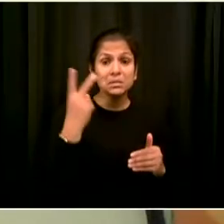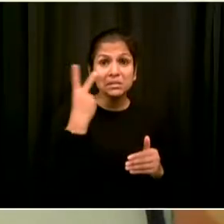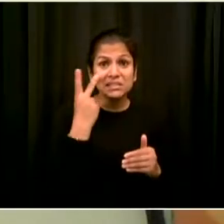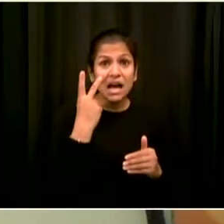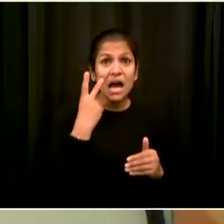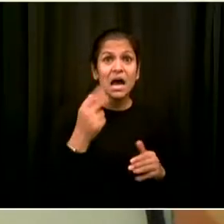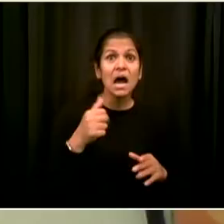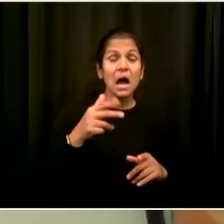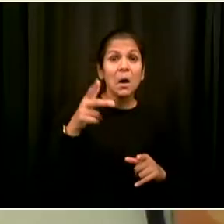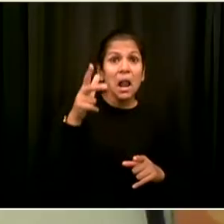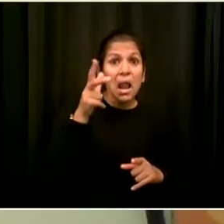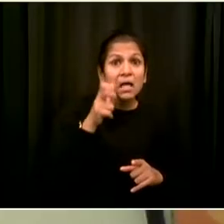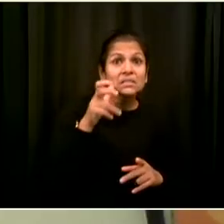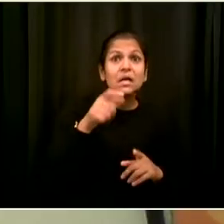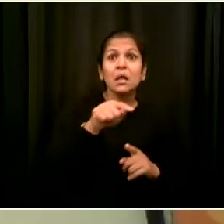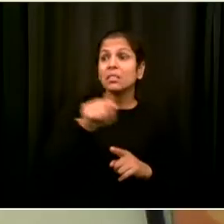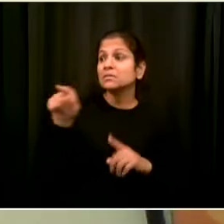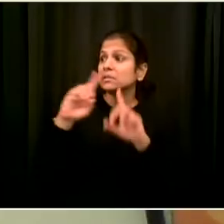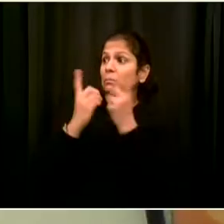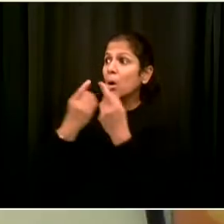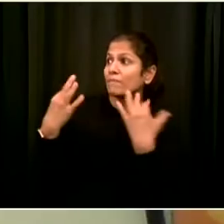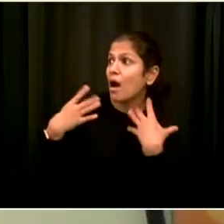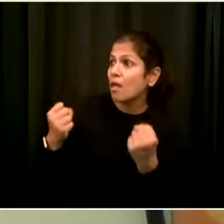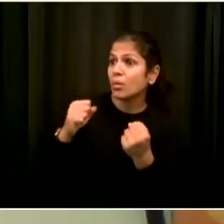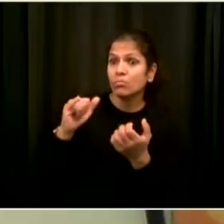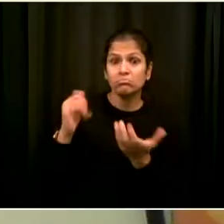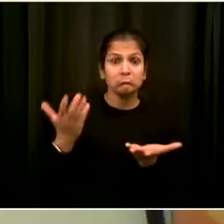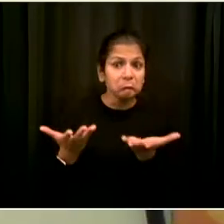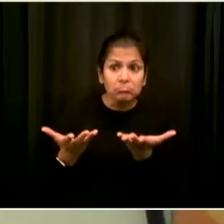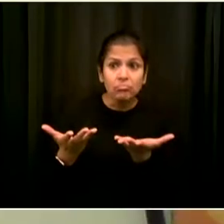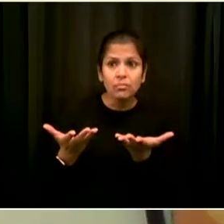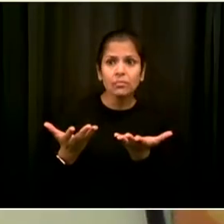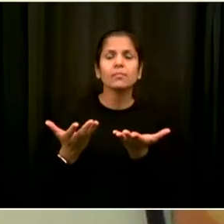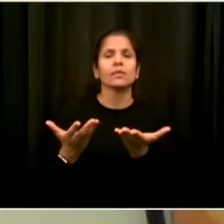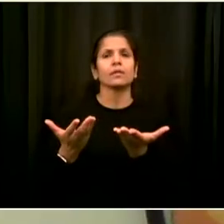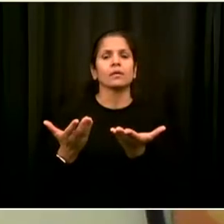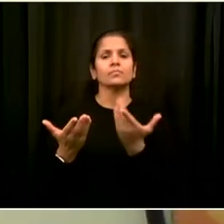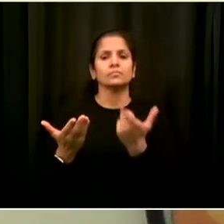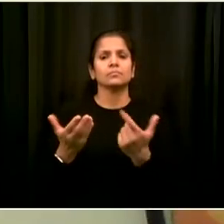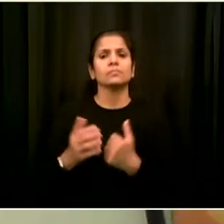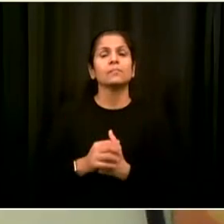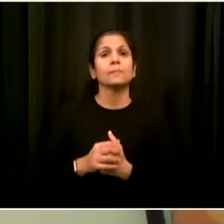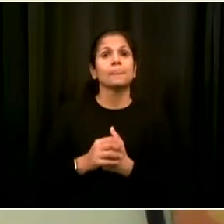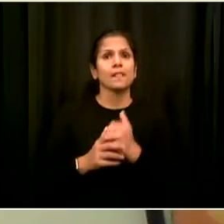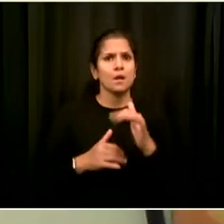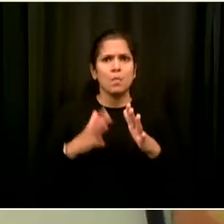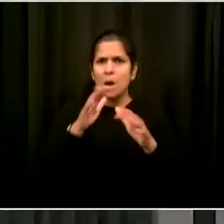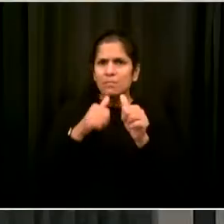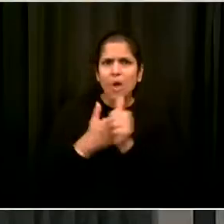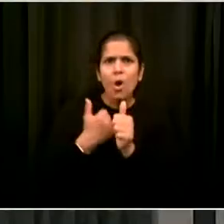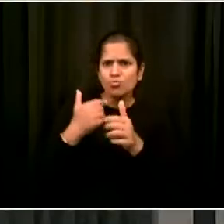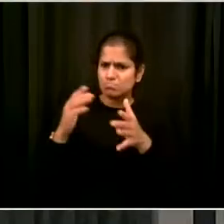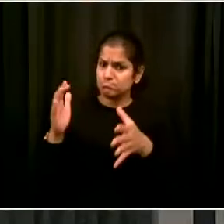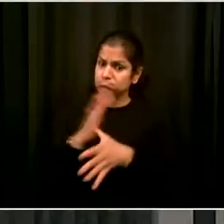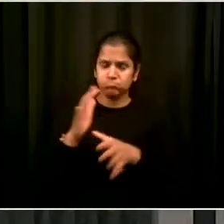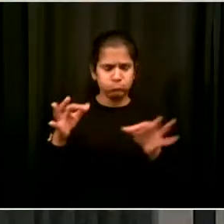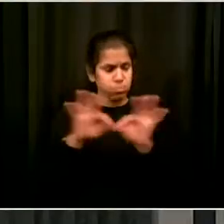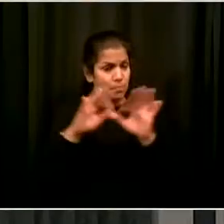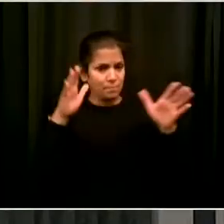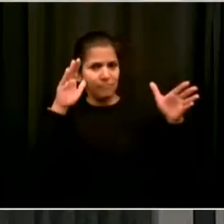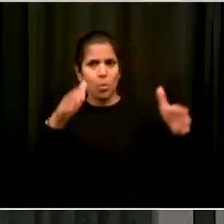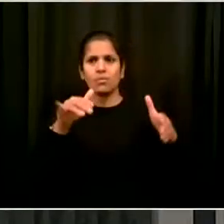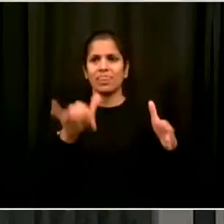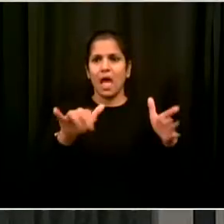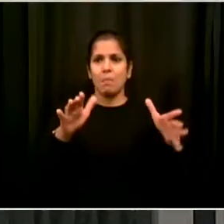vaccinating all our patients, starting in the same priority groups as you've already stated. Thank you. Thank you. Dr. Varma, I want you to make